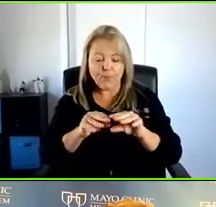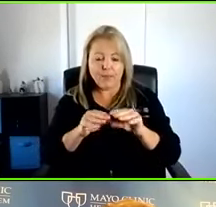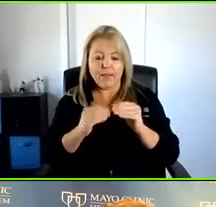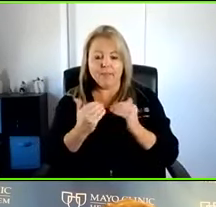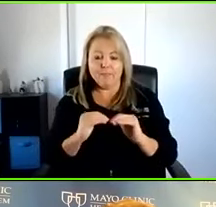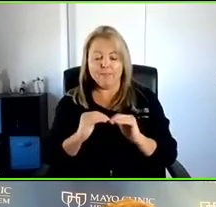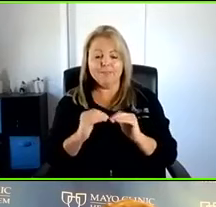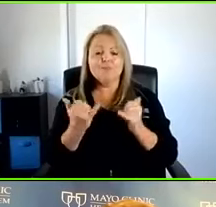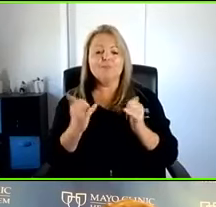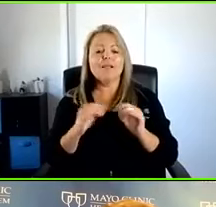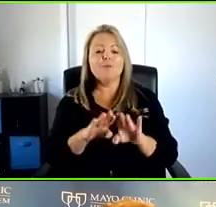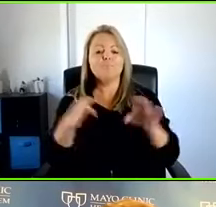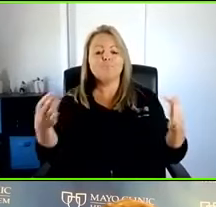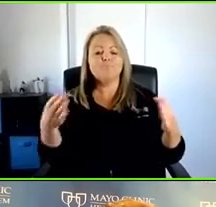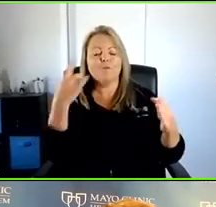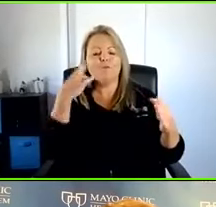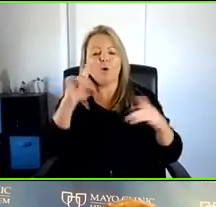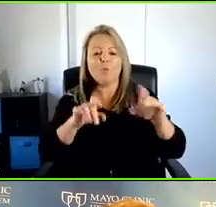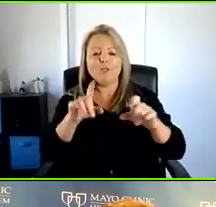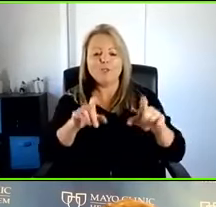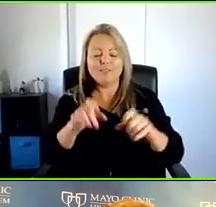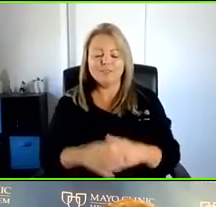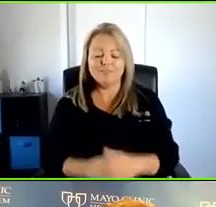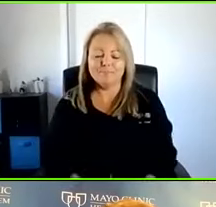for questions from our media partners.